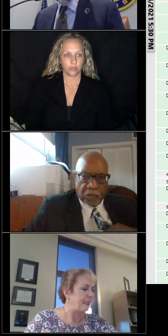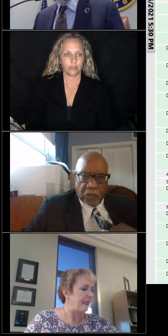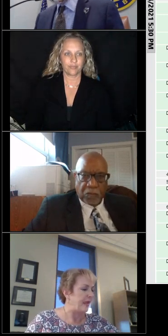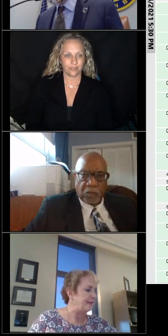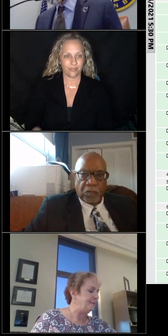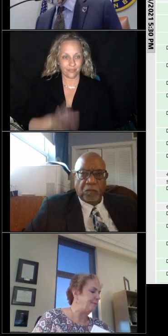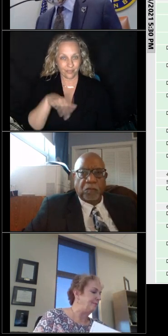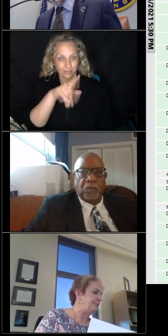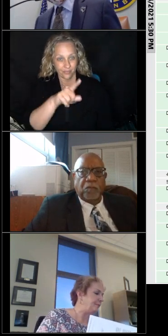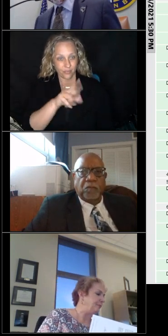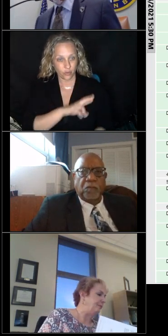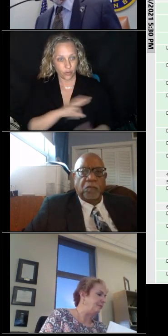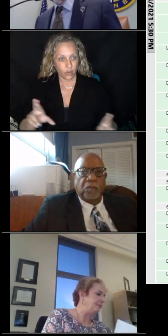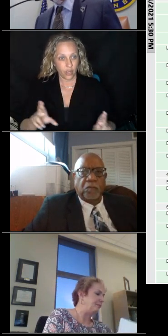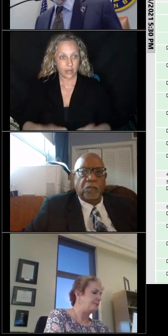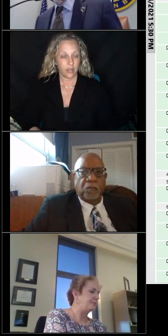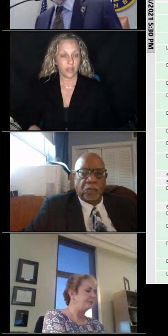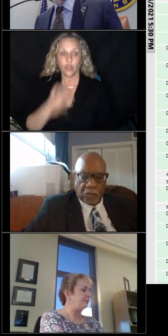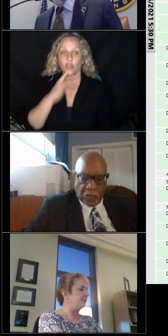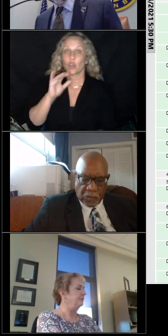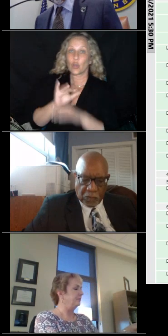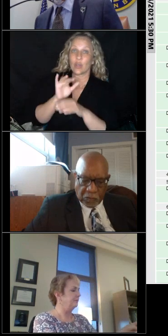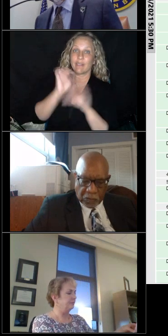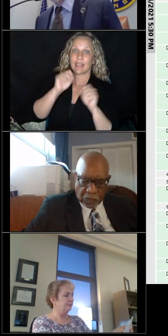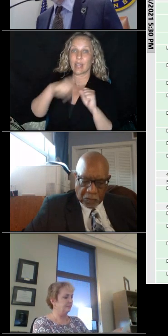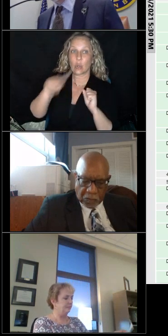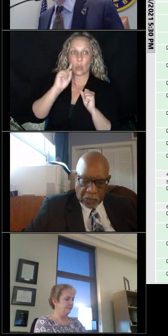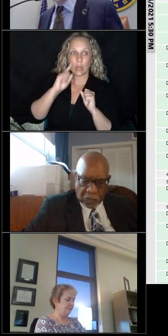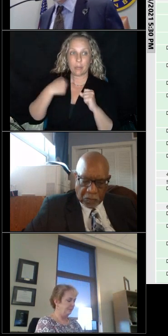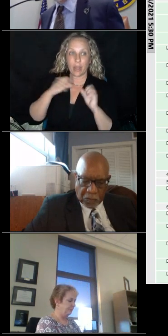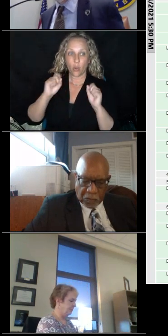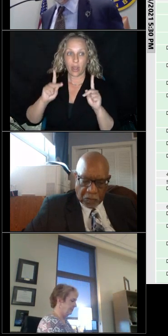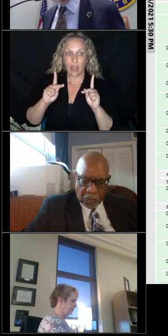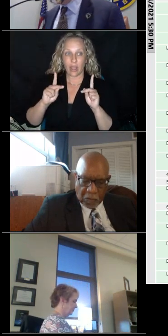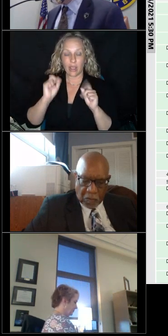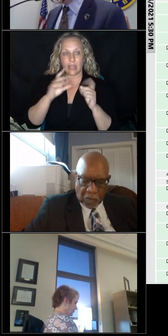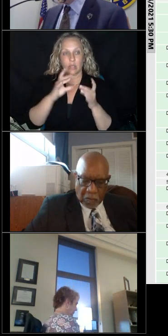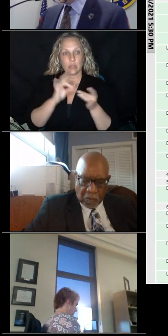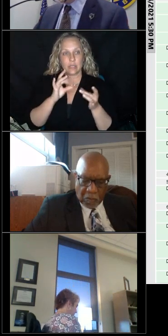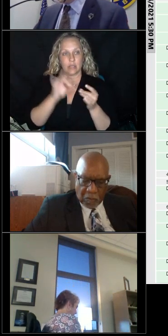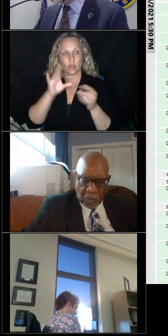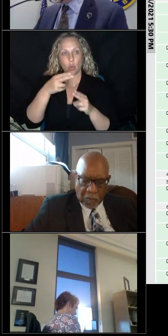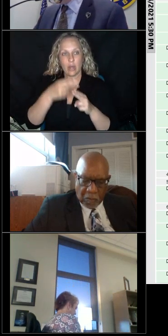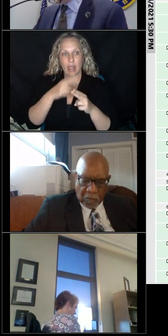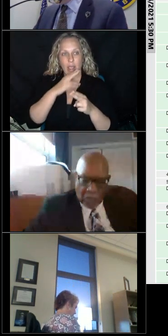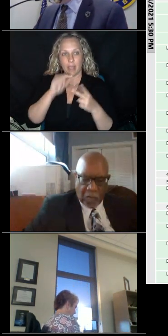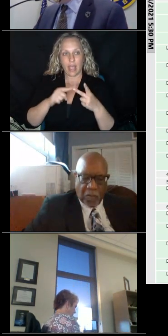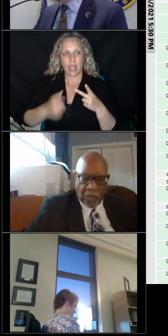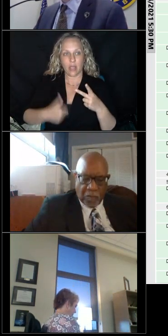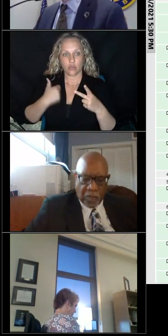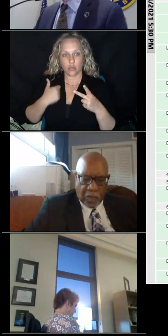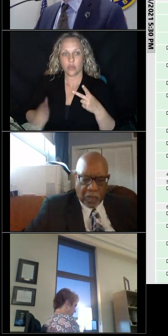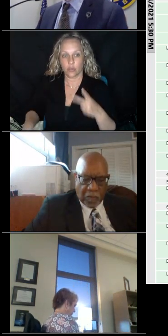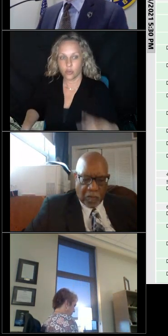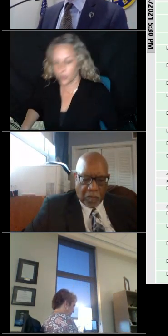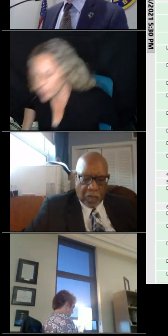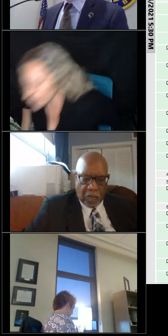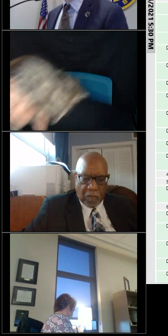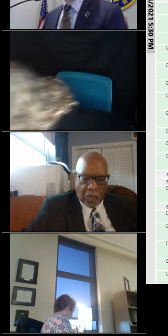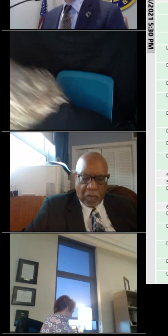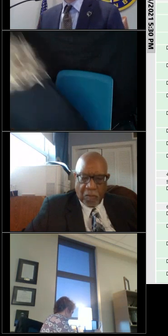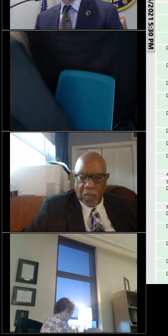You're unmuted. Good evening. Can you hear me okay? Yes. Could you please state your name and address for the record? My name is Tom